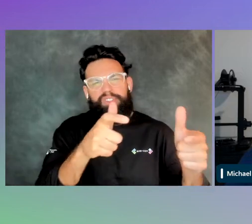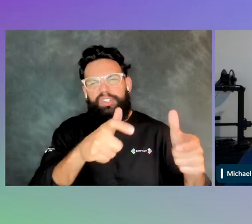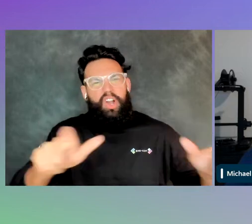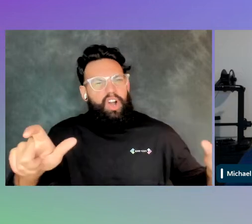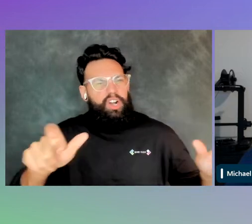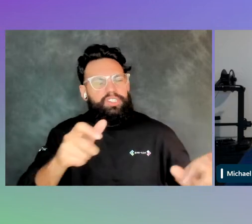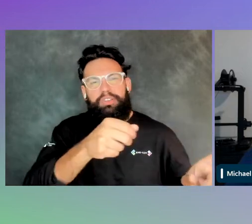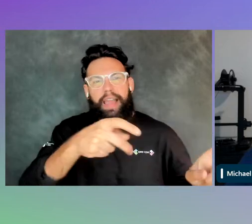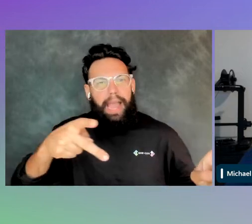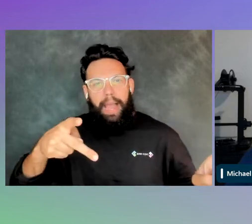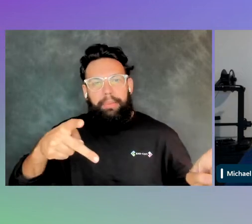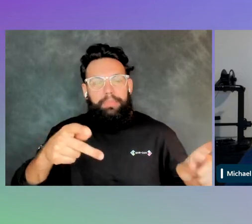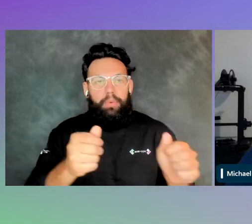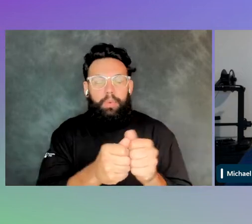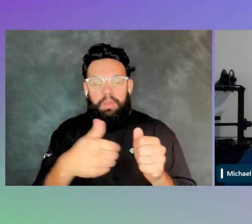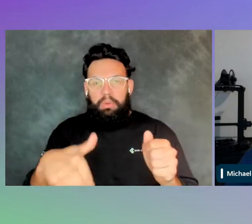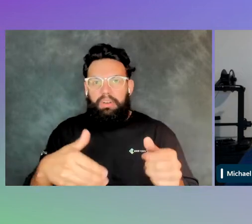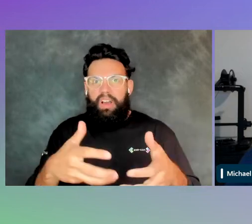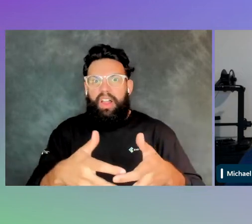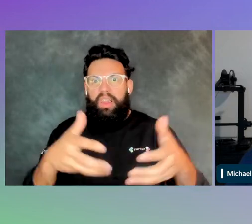to go to be accessible?